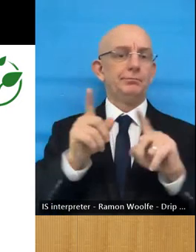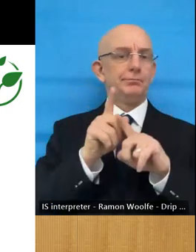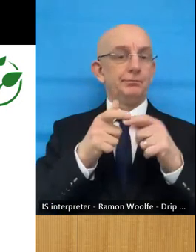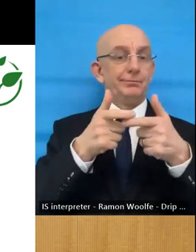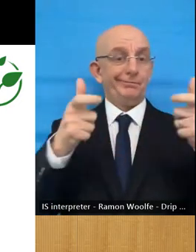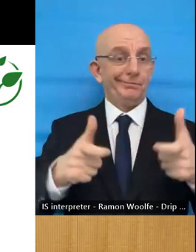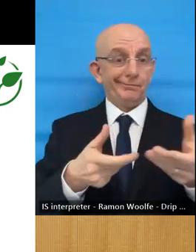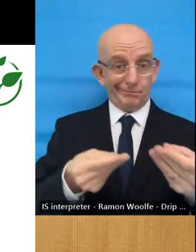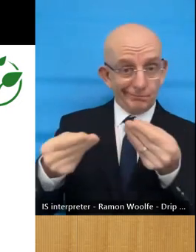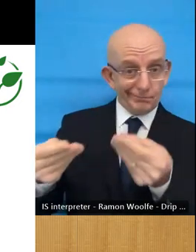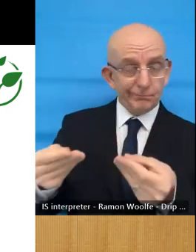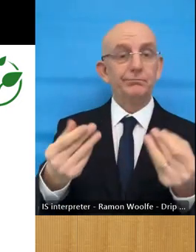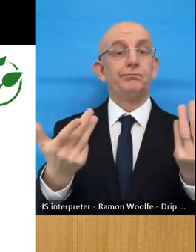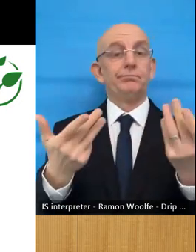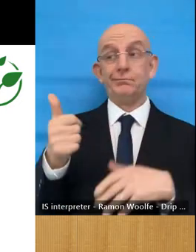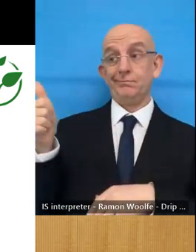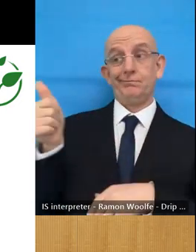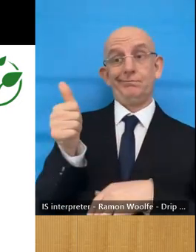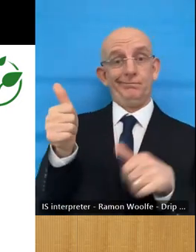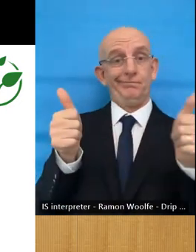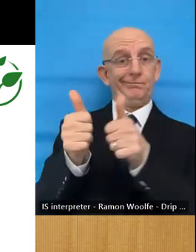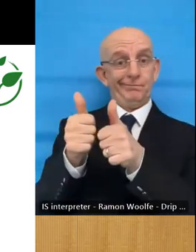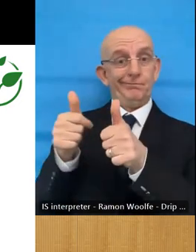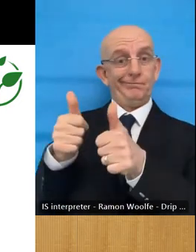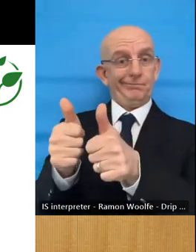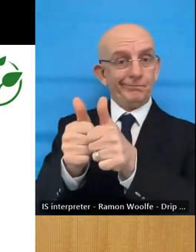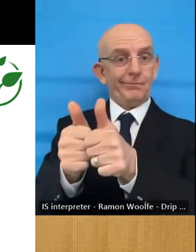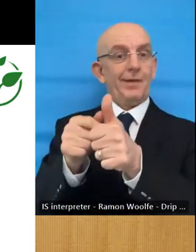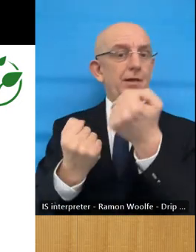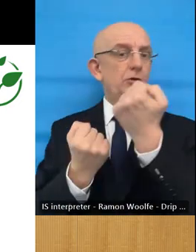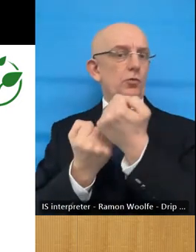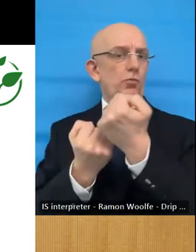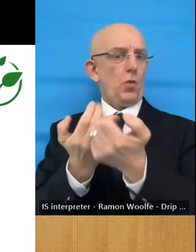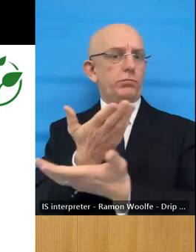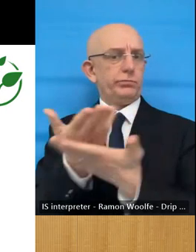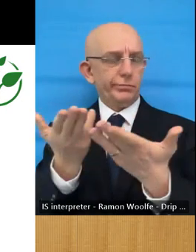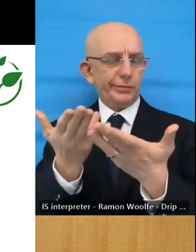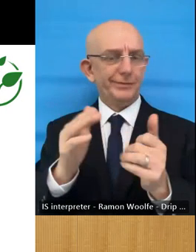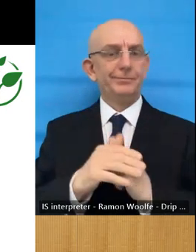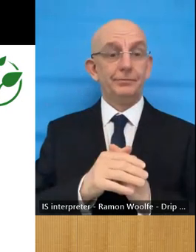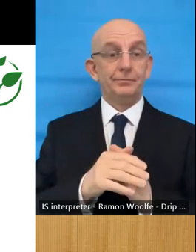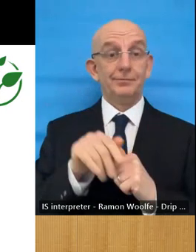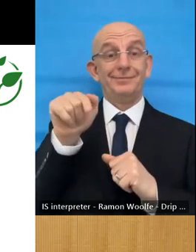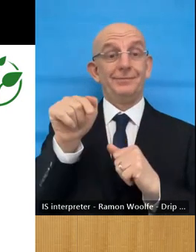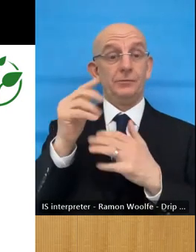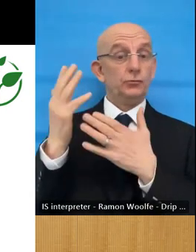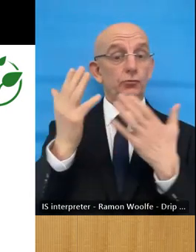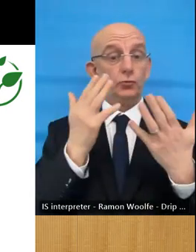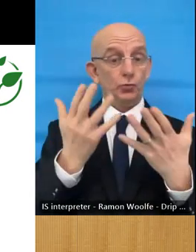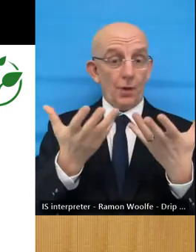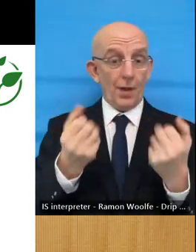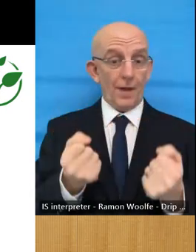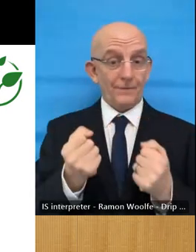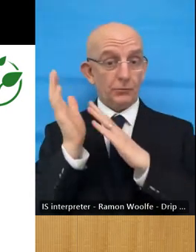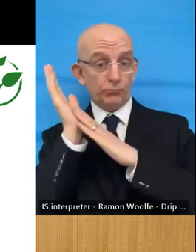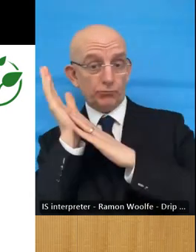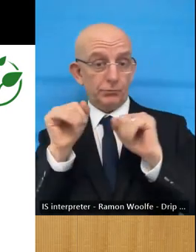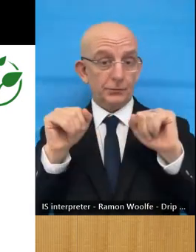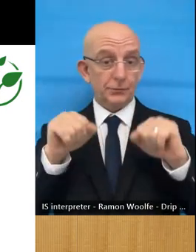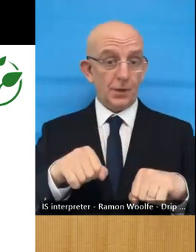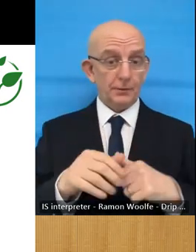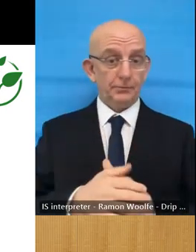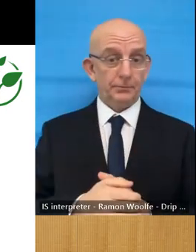teachers, therapists, and social pedagogues, boarding house staff, and it has constantly grown since it was first established.